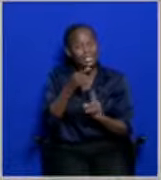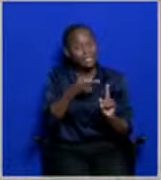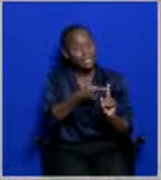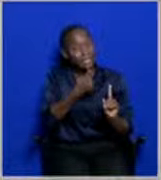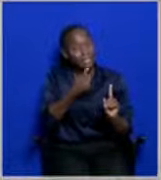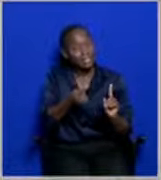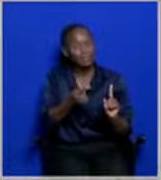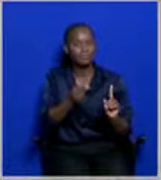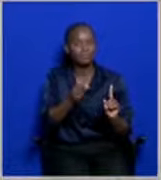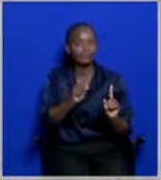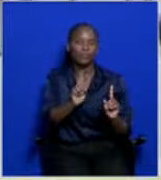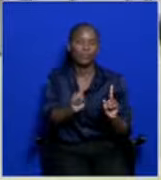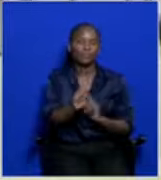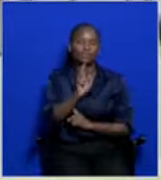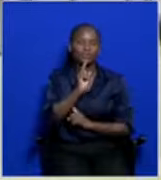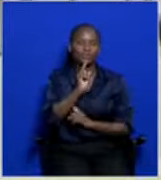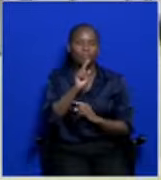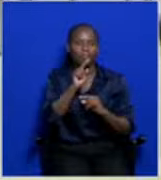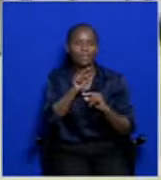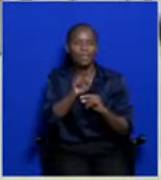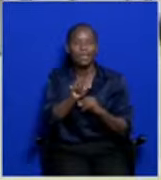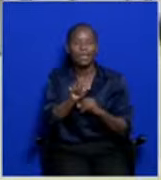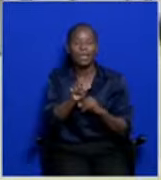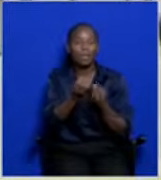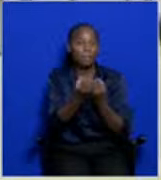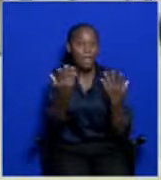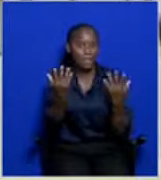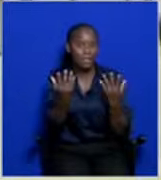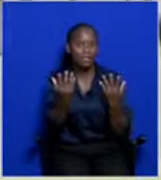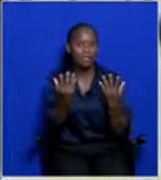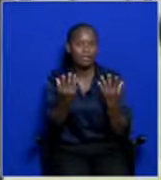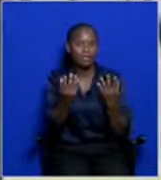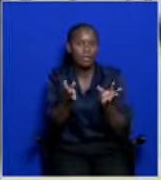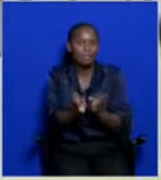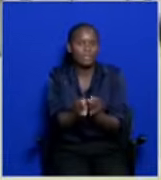several meetings that I had with